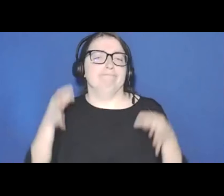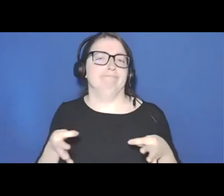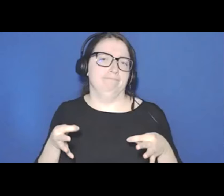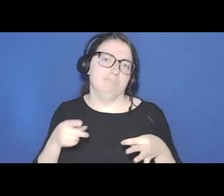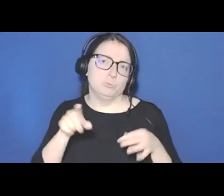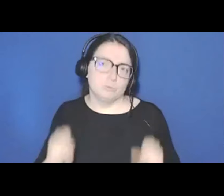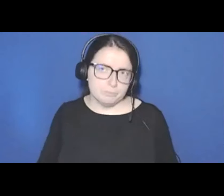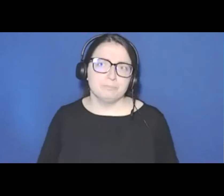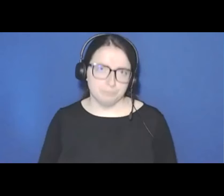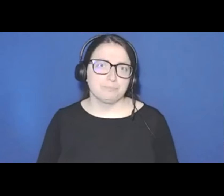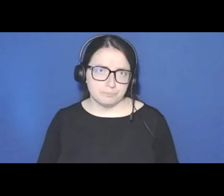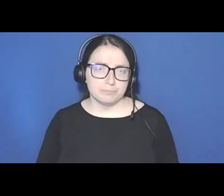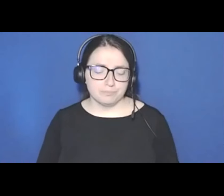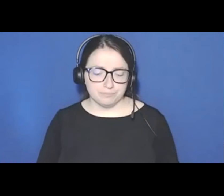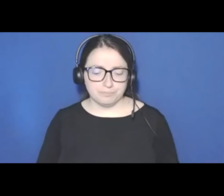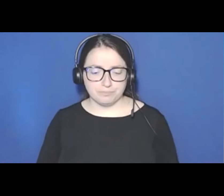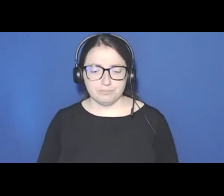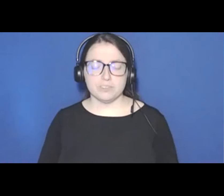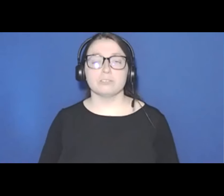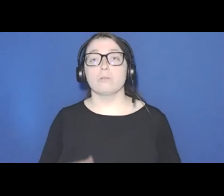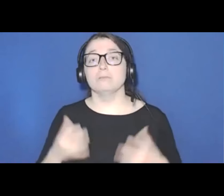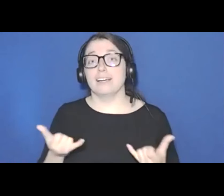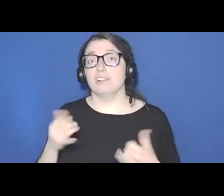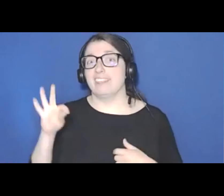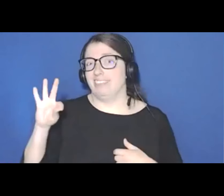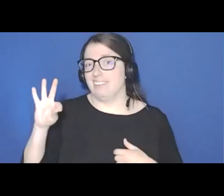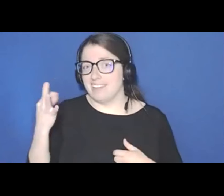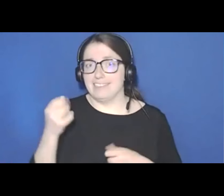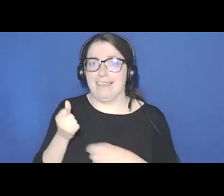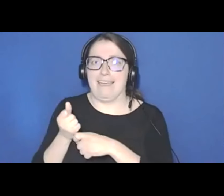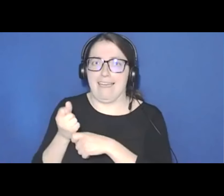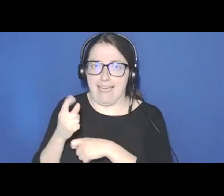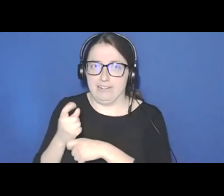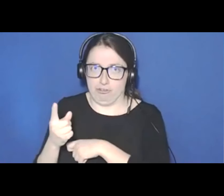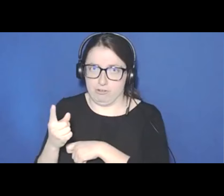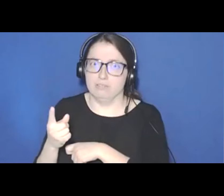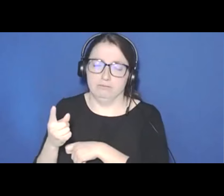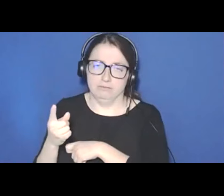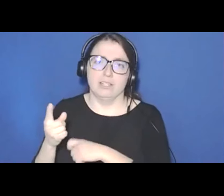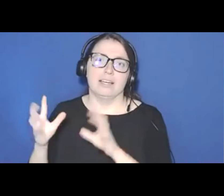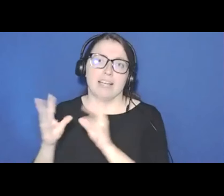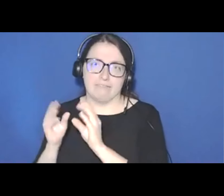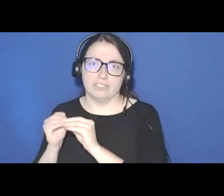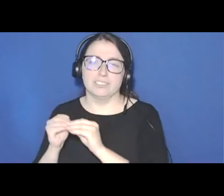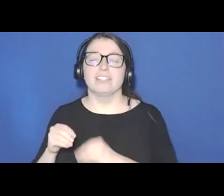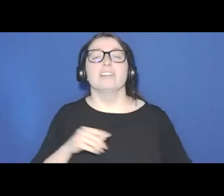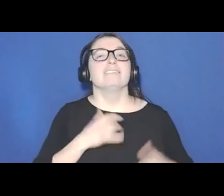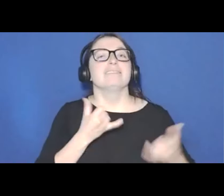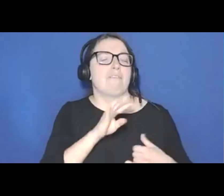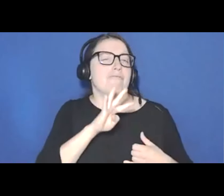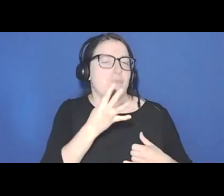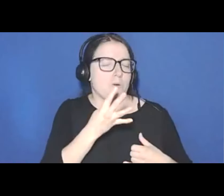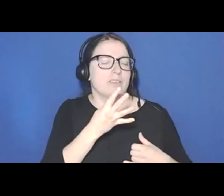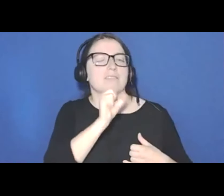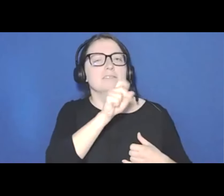is our 9th annual conference, the 4th that's sponsored through the generosity of the Skirboll family. And really what I want to do